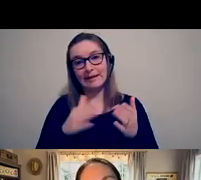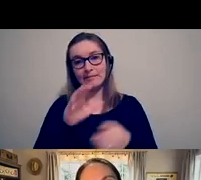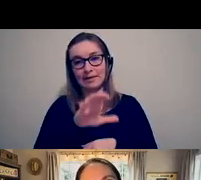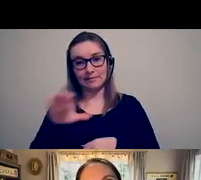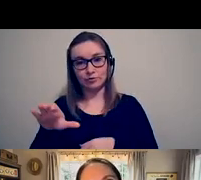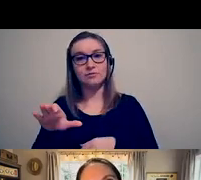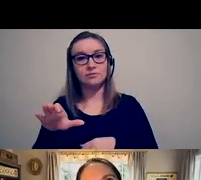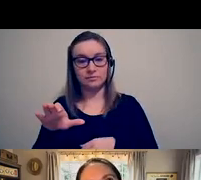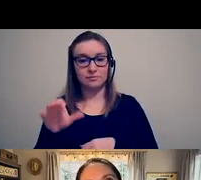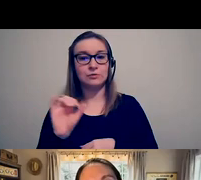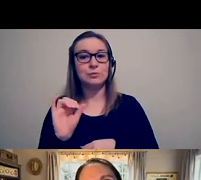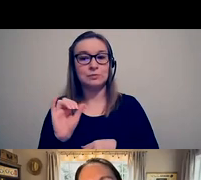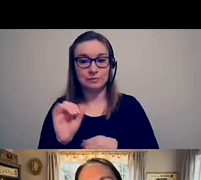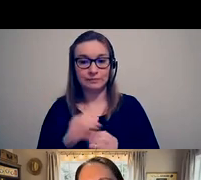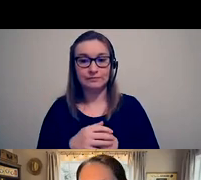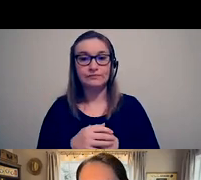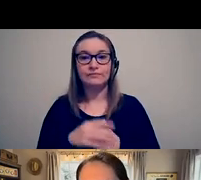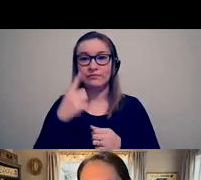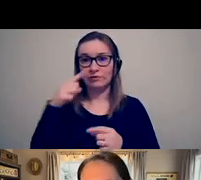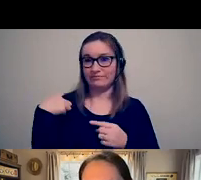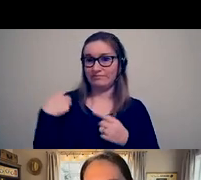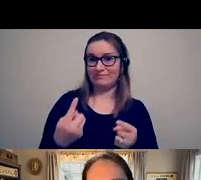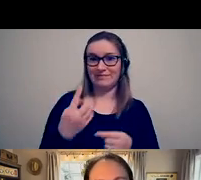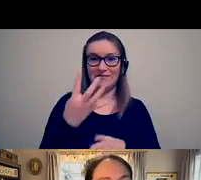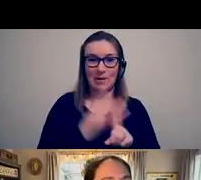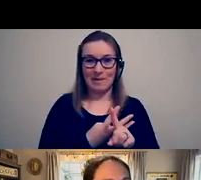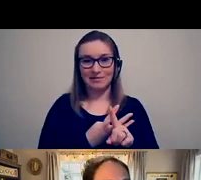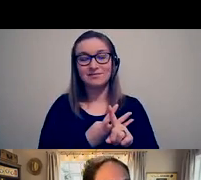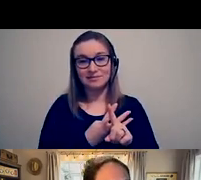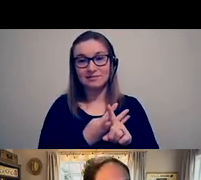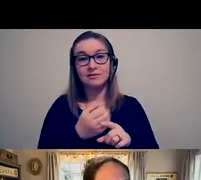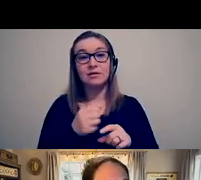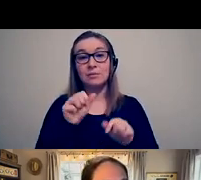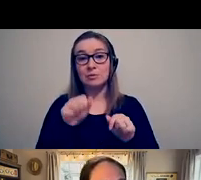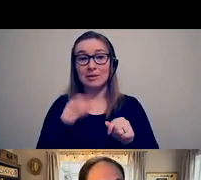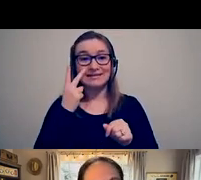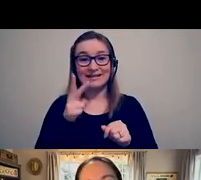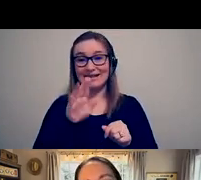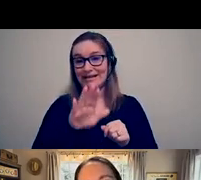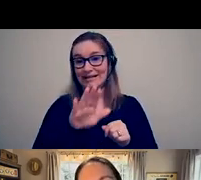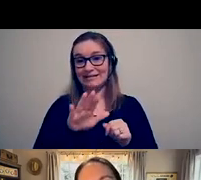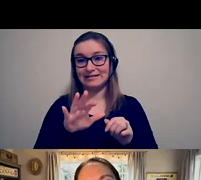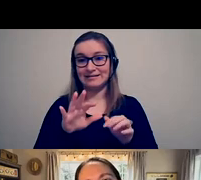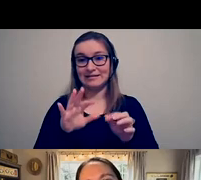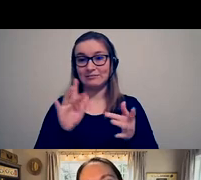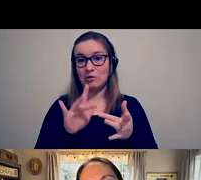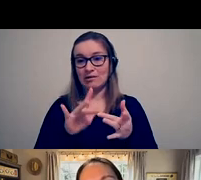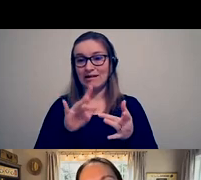for the last 4 months, I want to say. So you can find him at